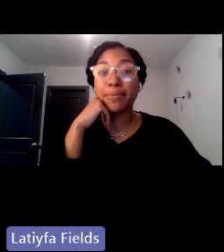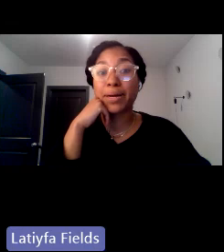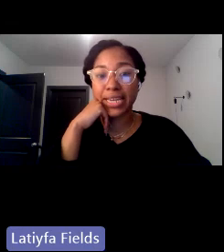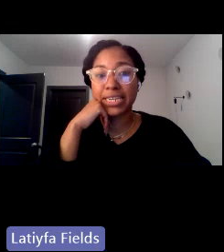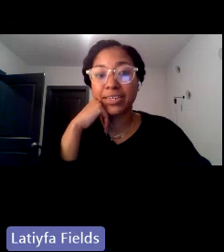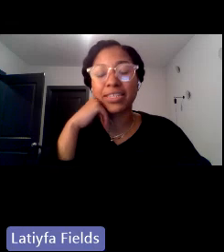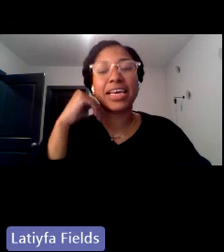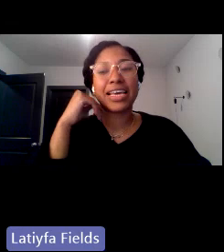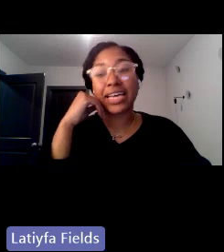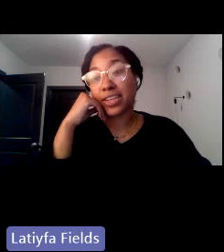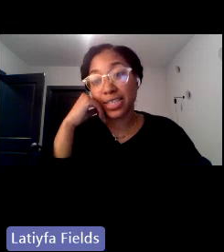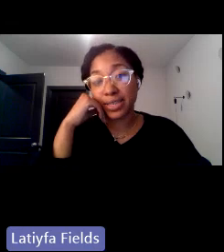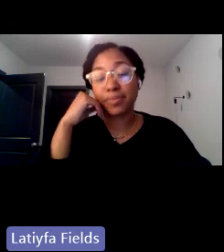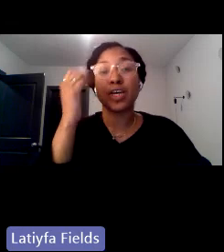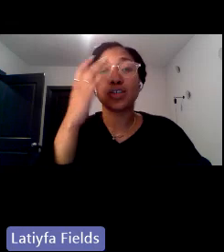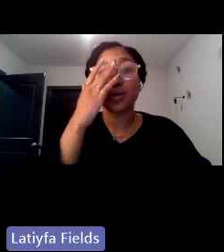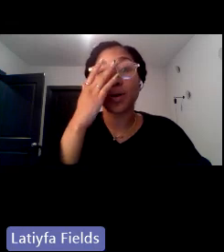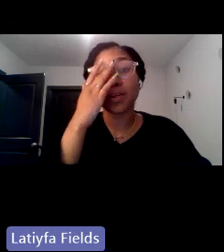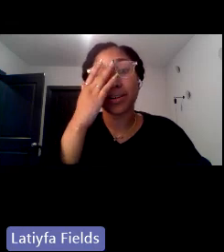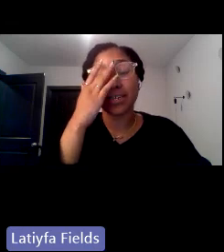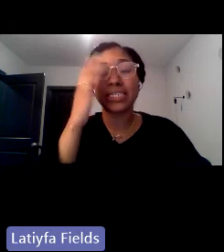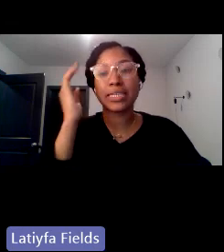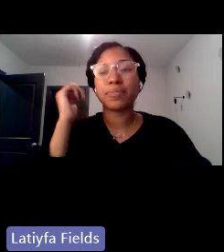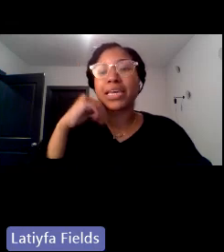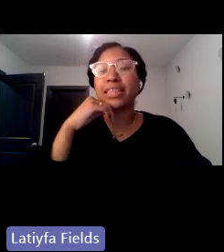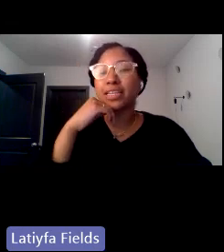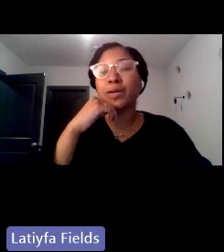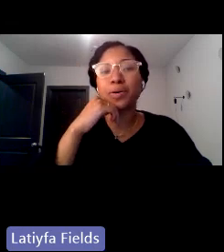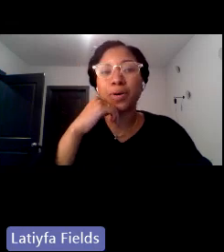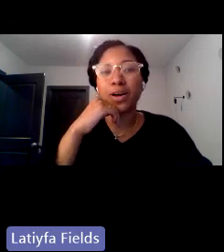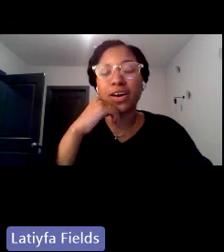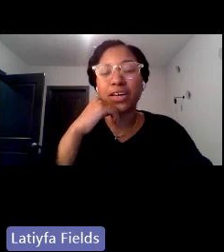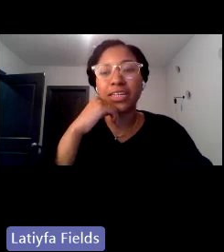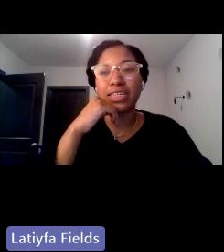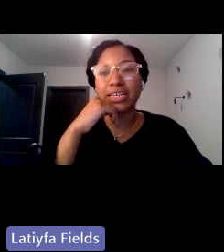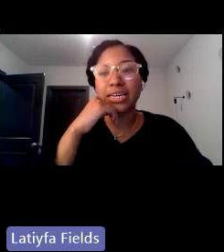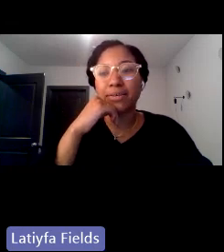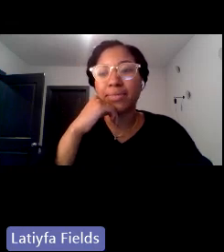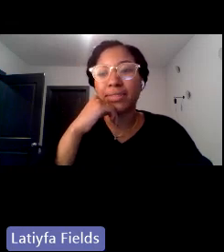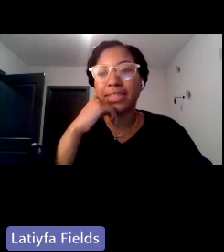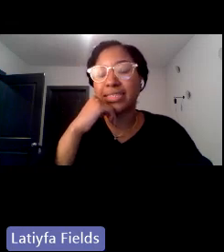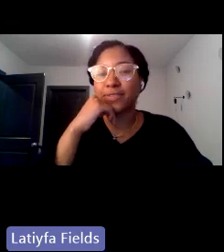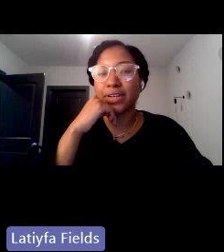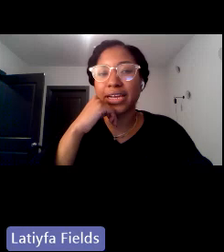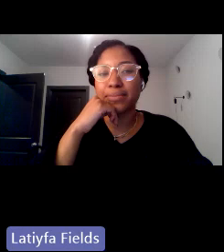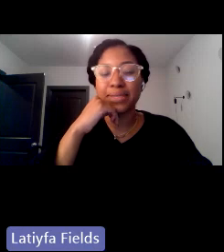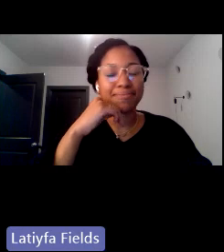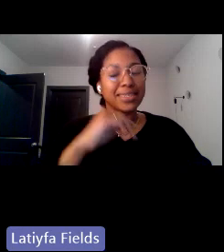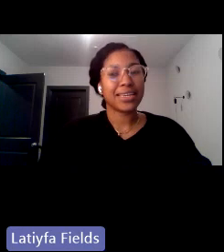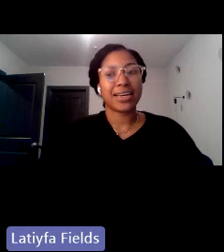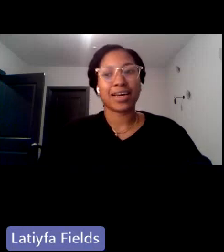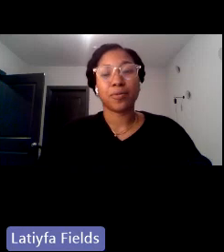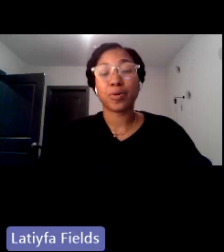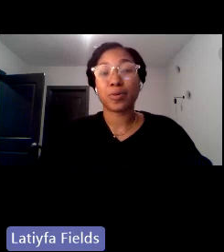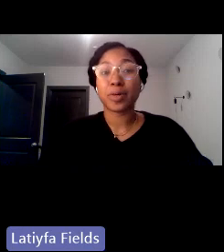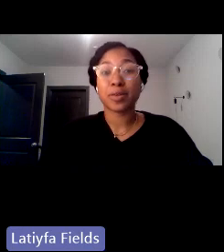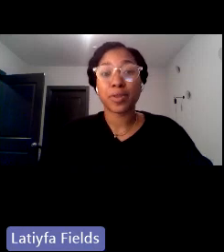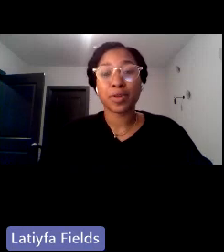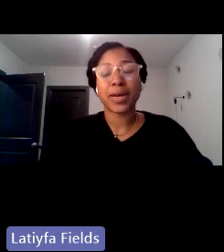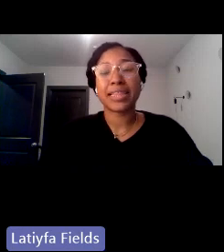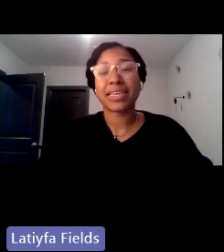is about 10 years. That's awesome. So you all are deeply in the know on these different items.